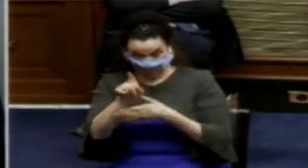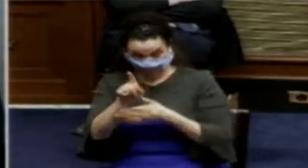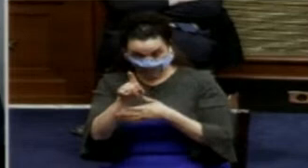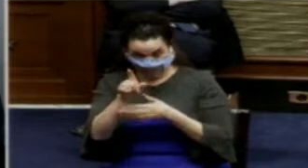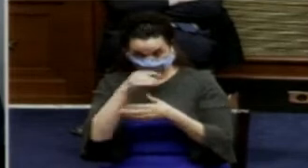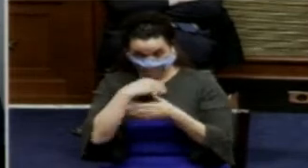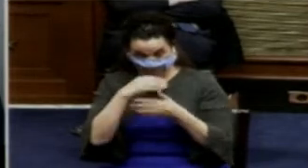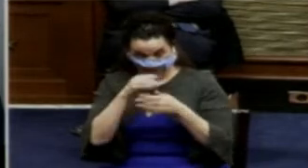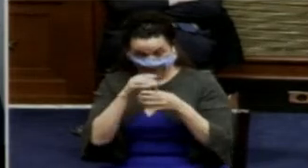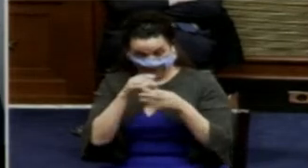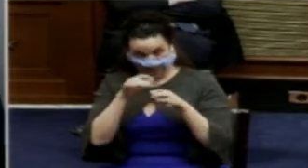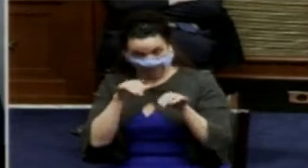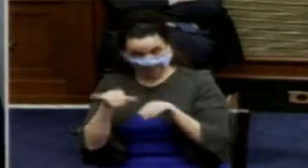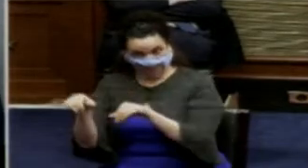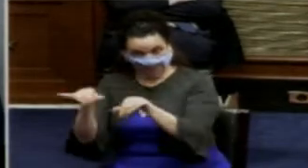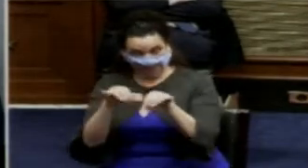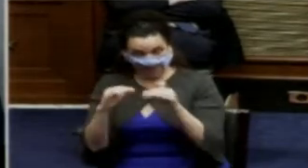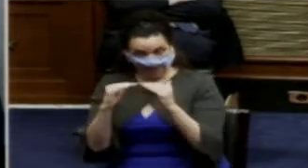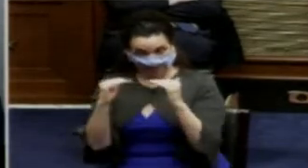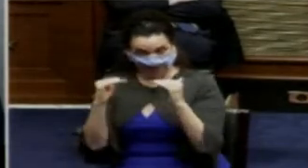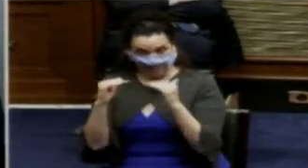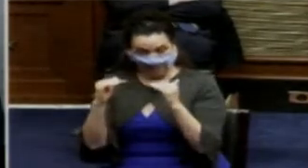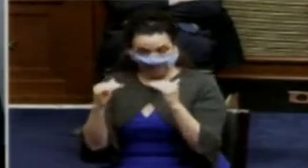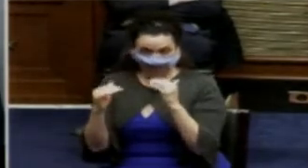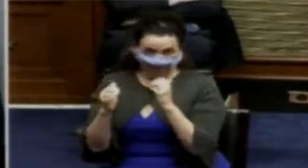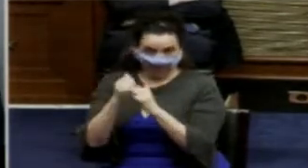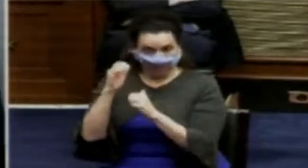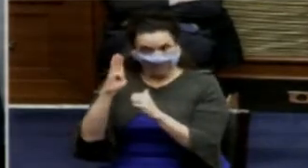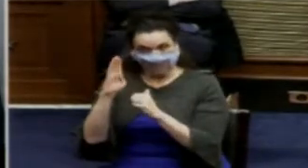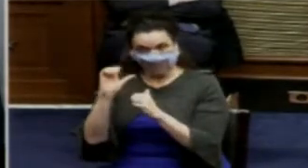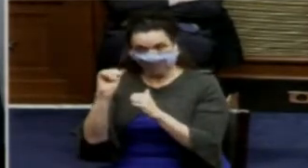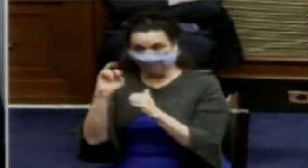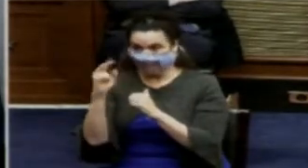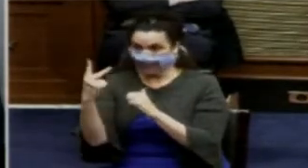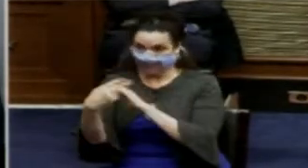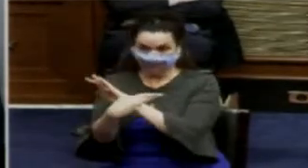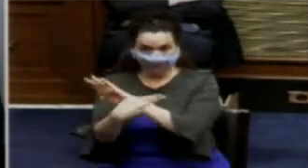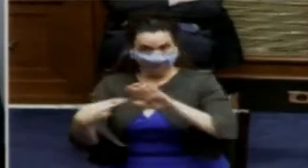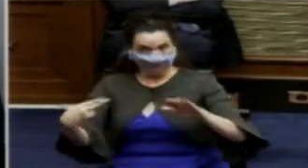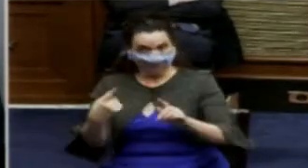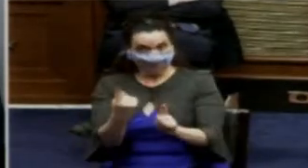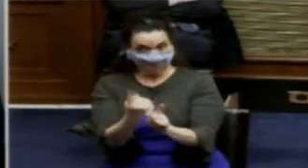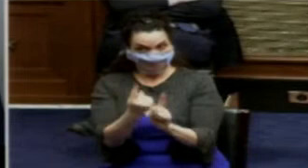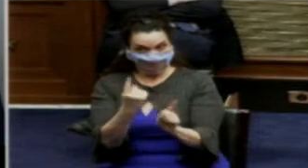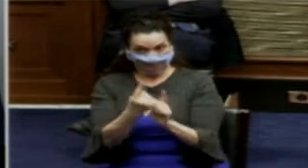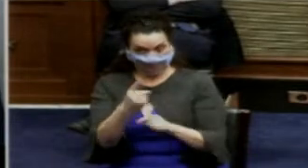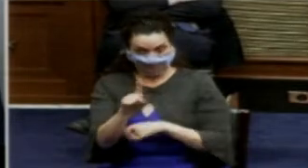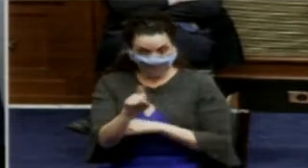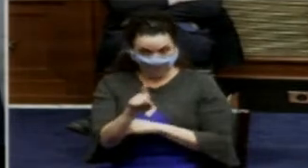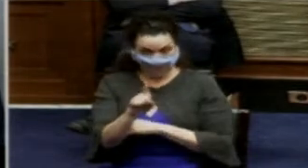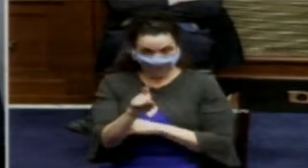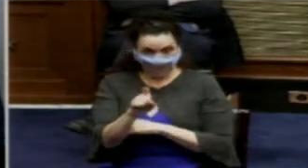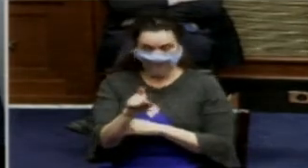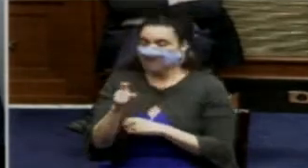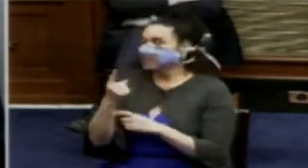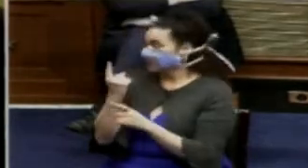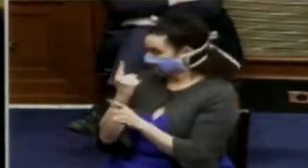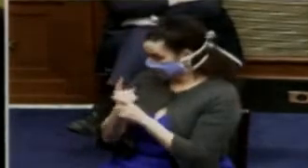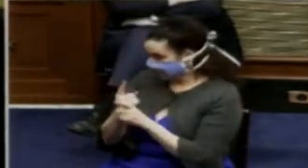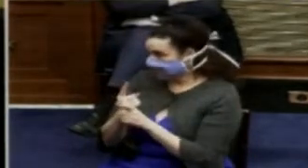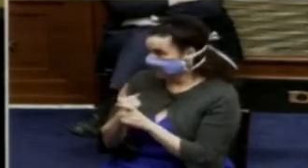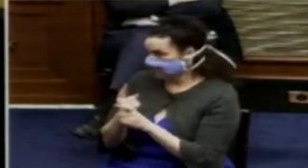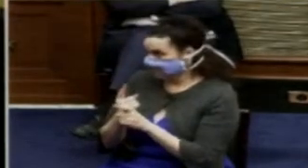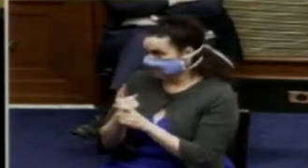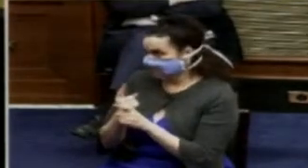and other such institutions consider to be proper? That's correct. And